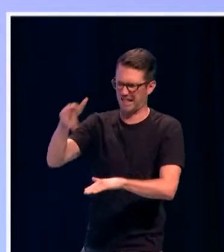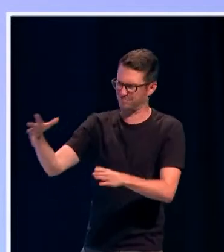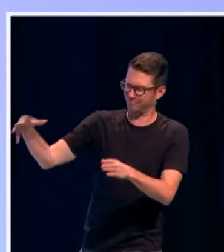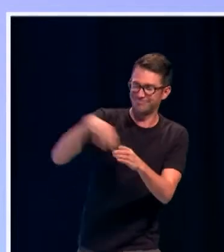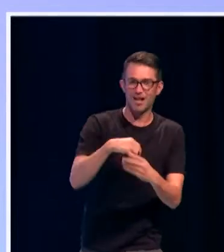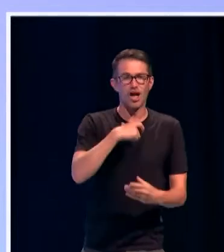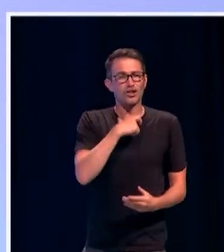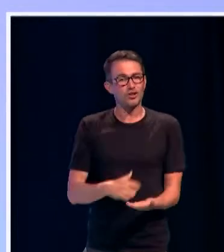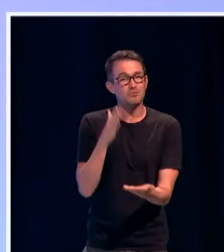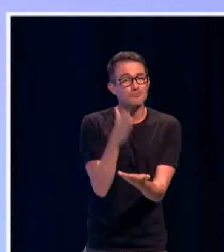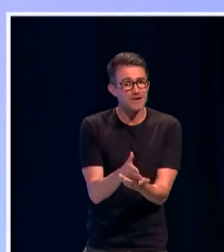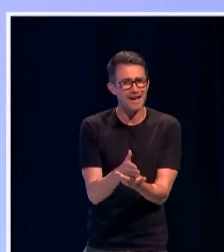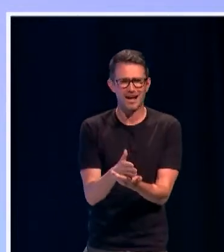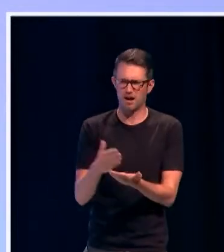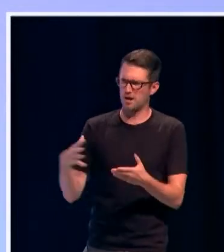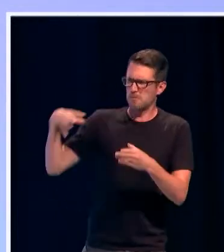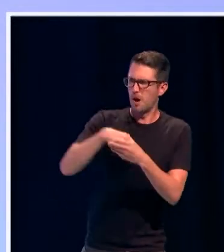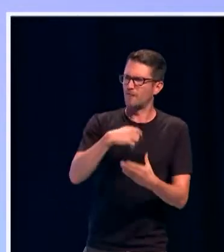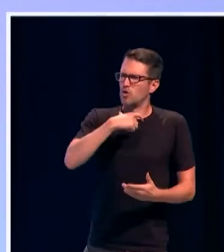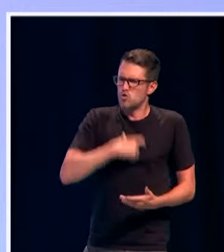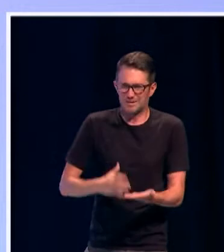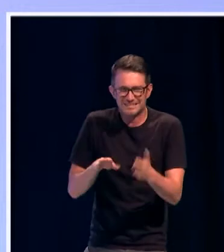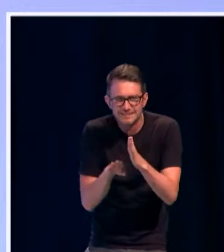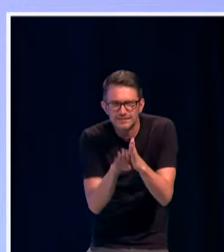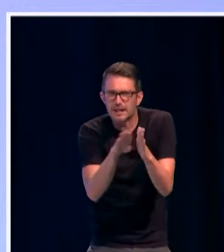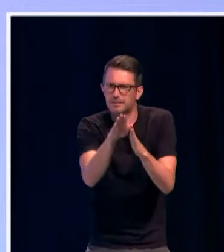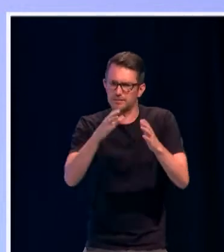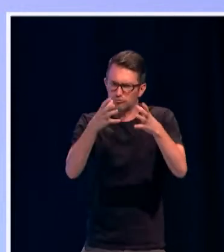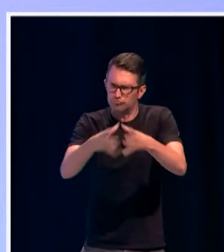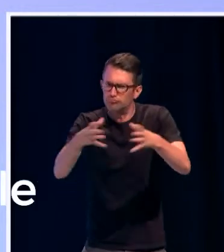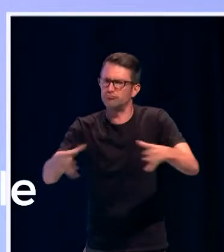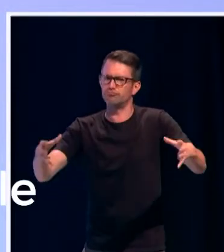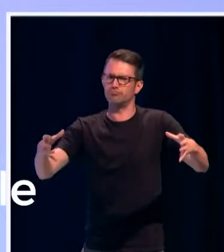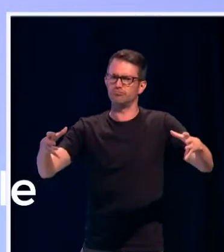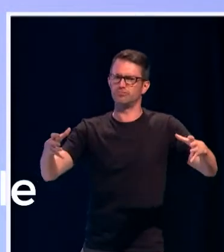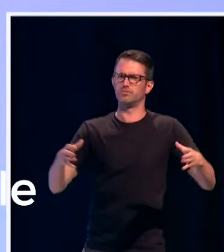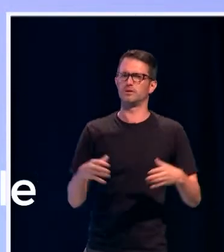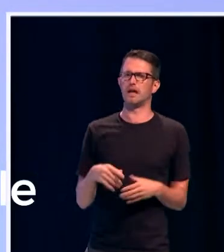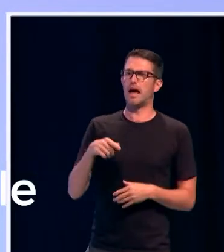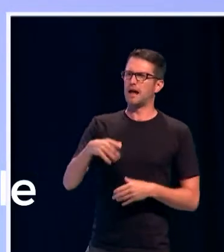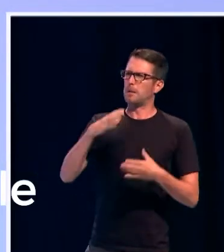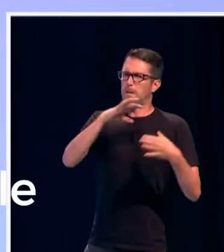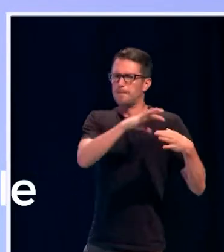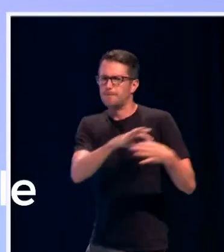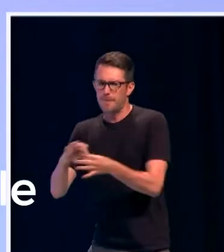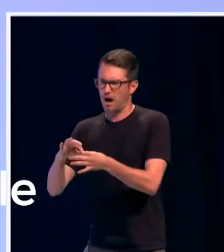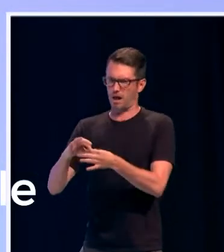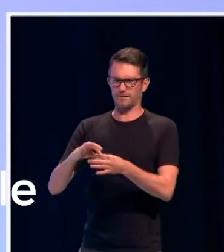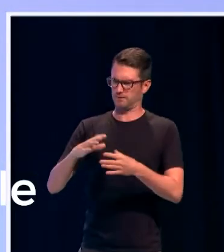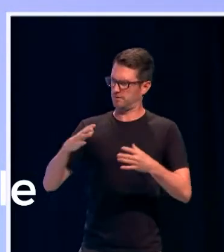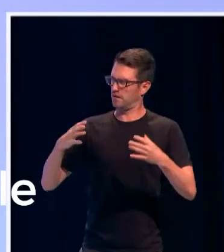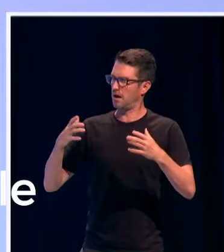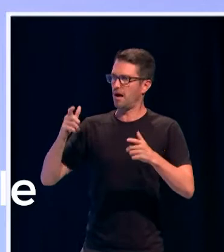assistance, and humanitarian action. Consistent with this, Australia's Development for All disability